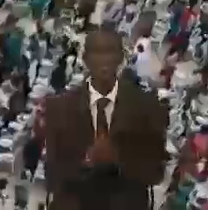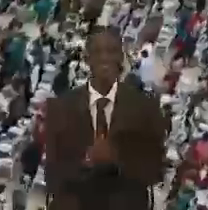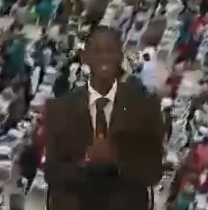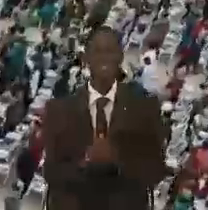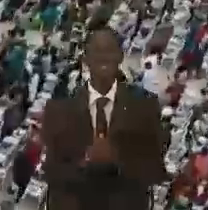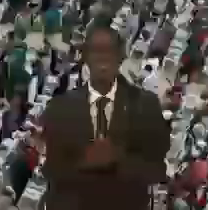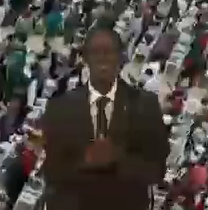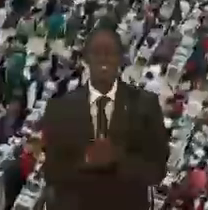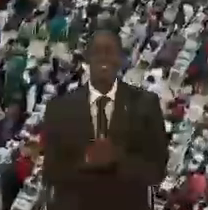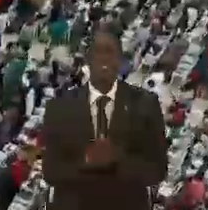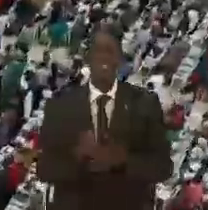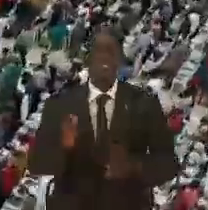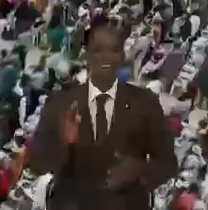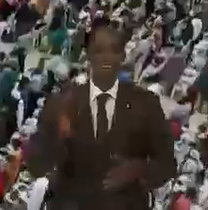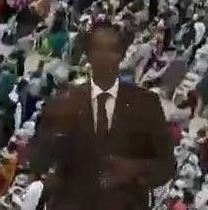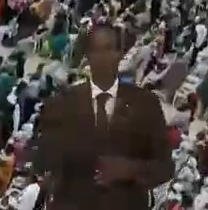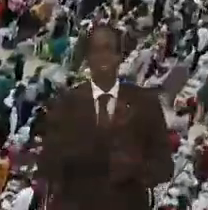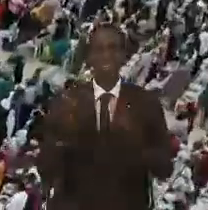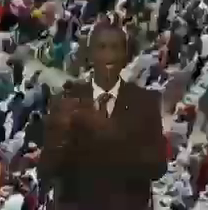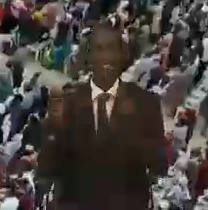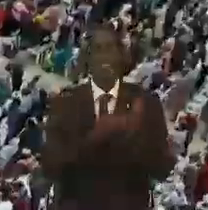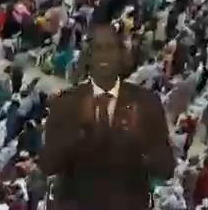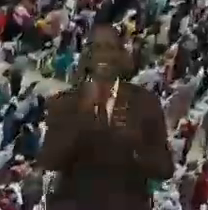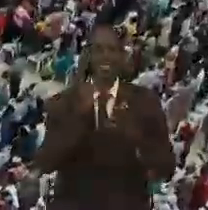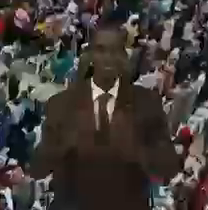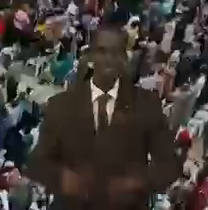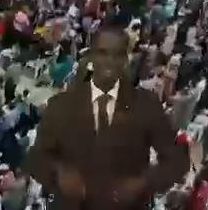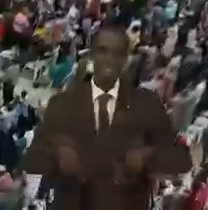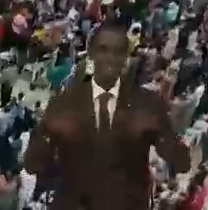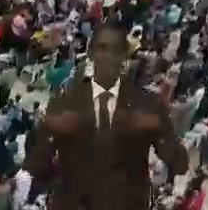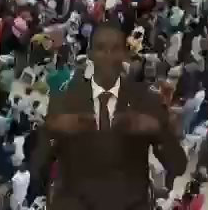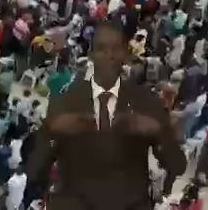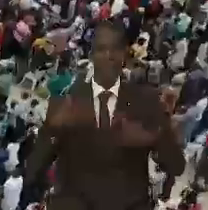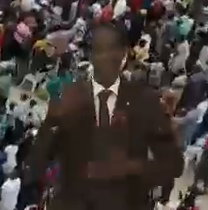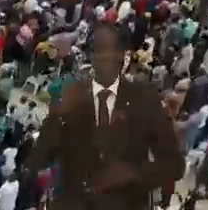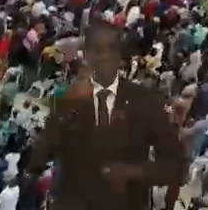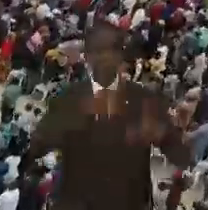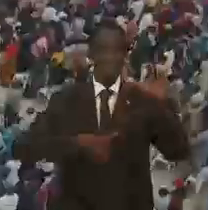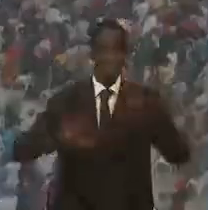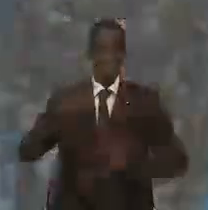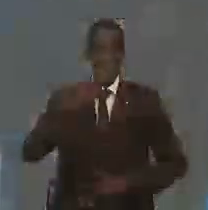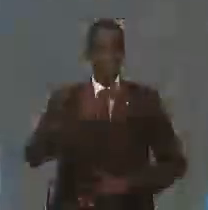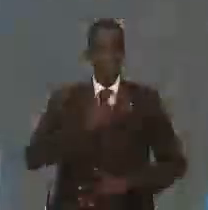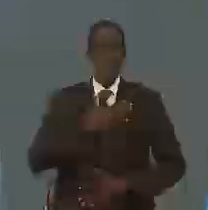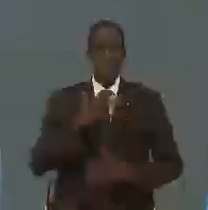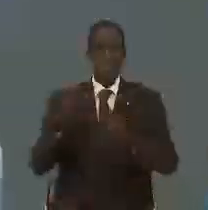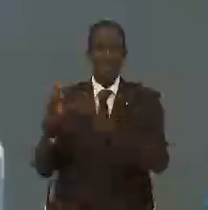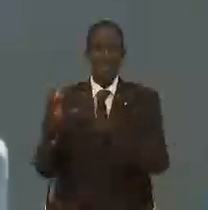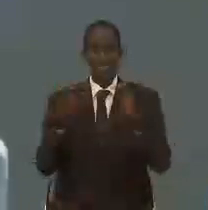Our Jesus is alive. My Jesus is